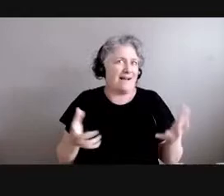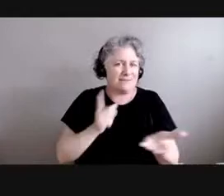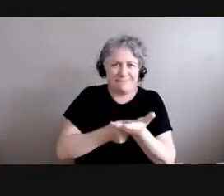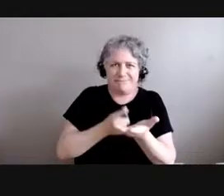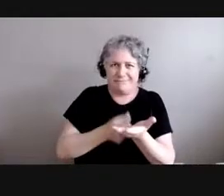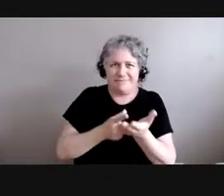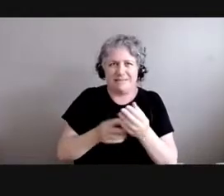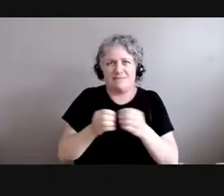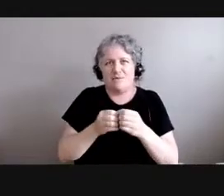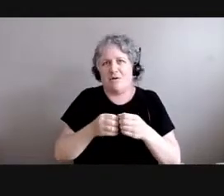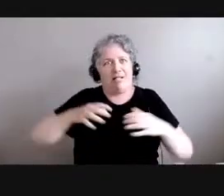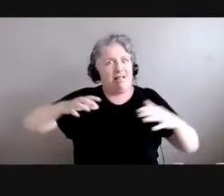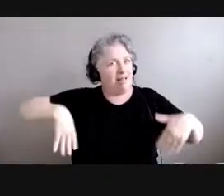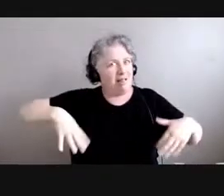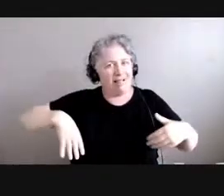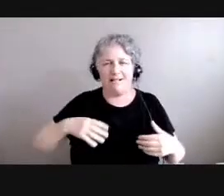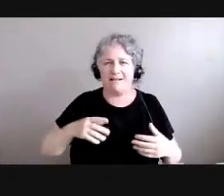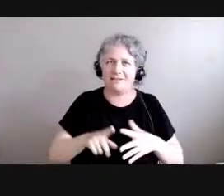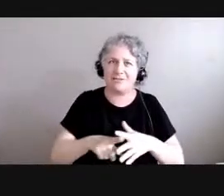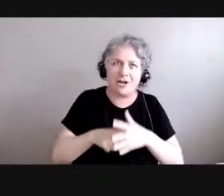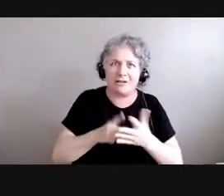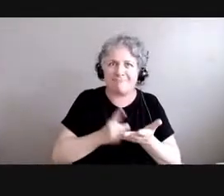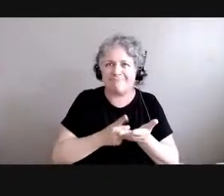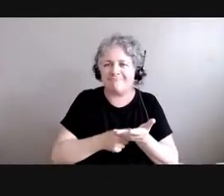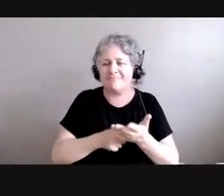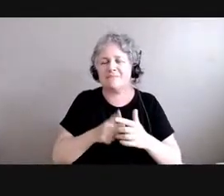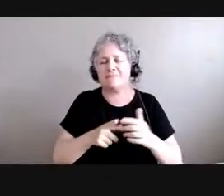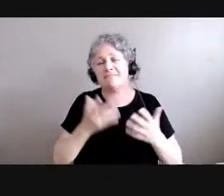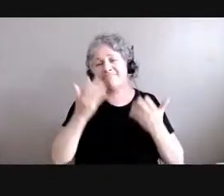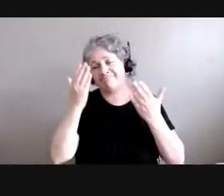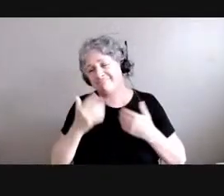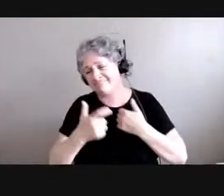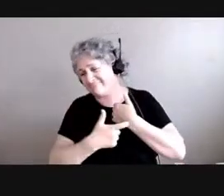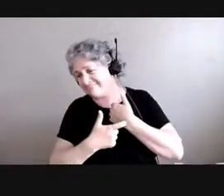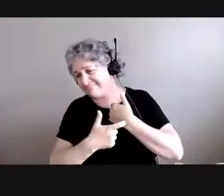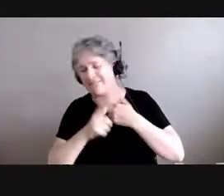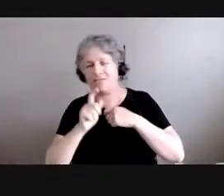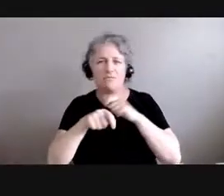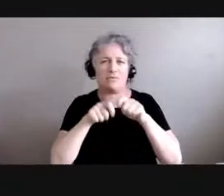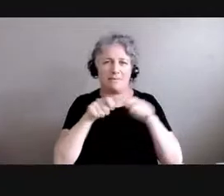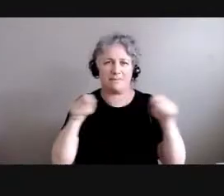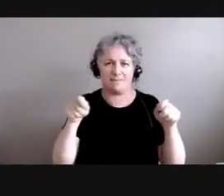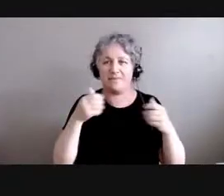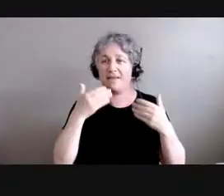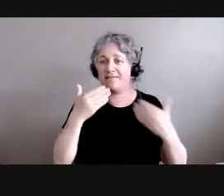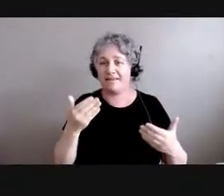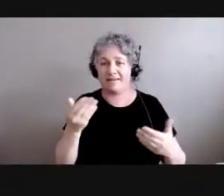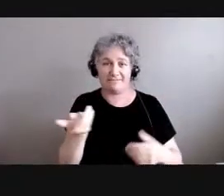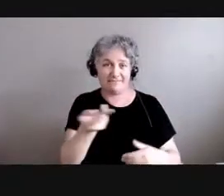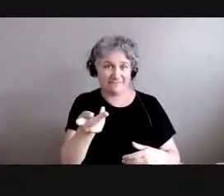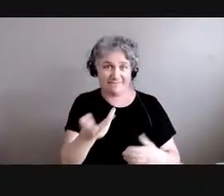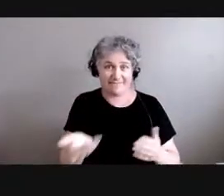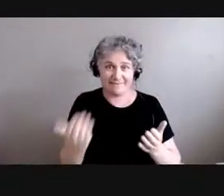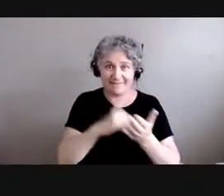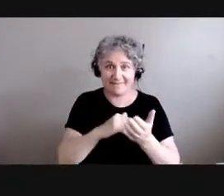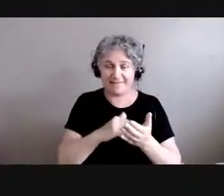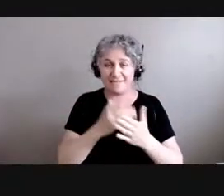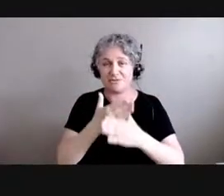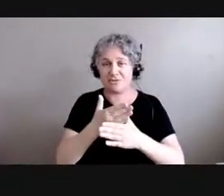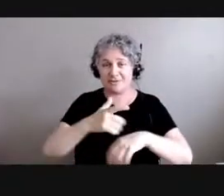about, but unfortunately we do need to wrap it up there. So thank you guys again for sharing your time with us